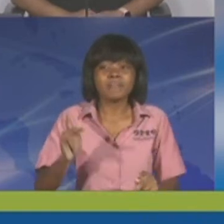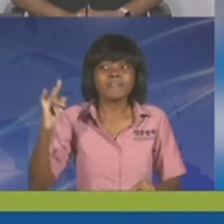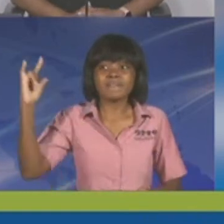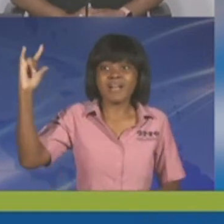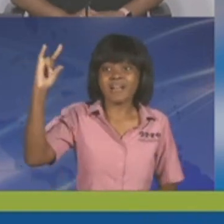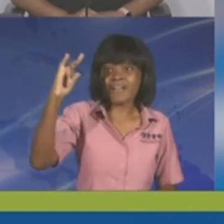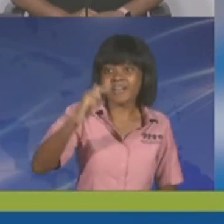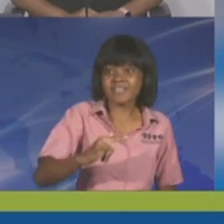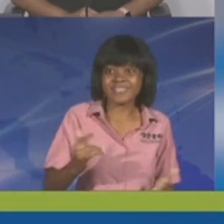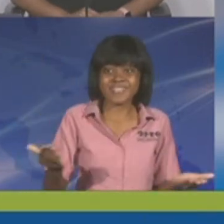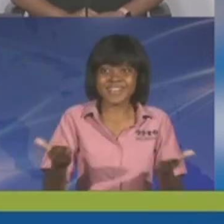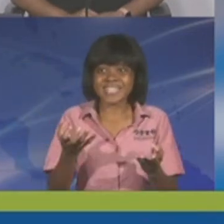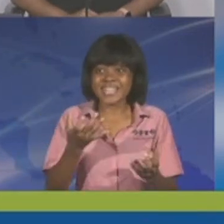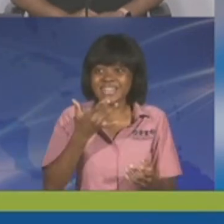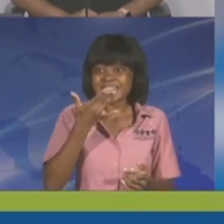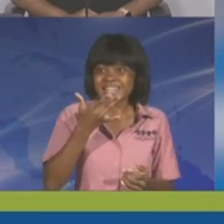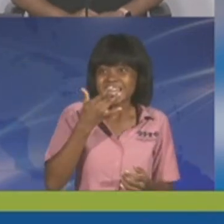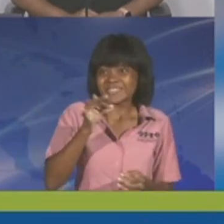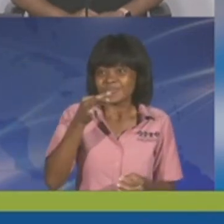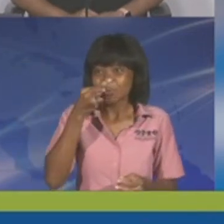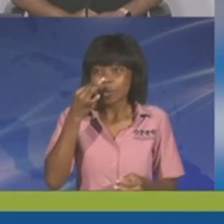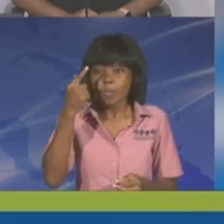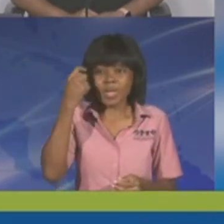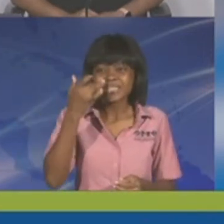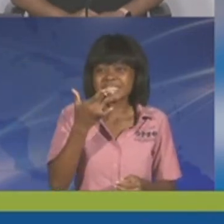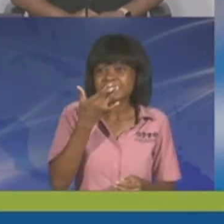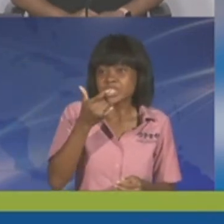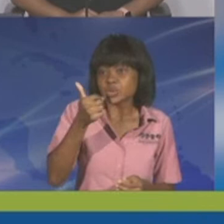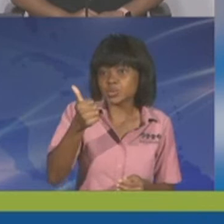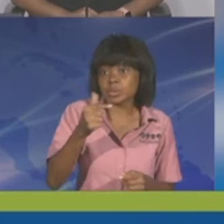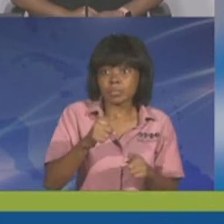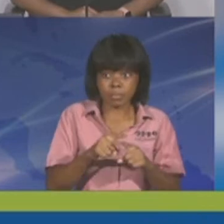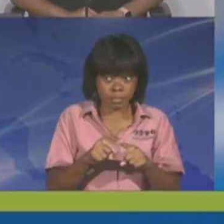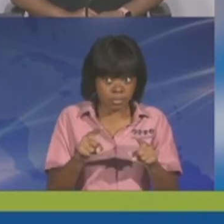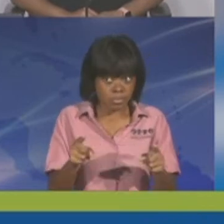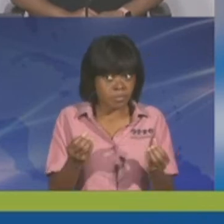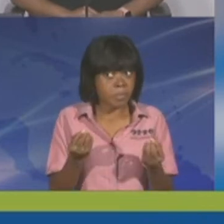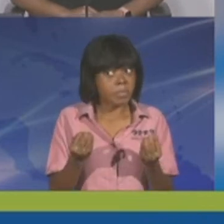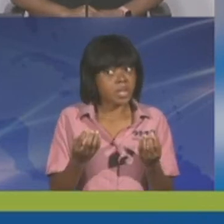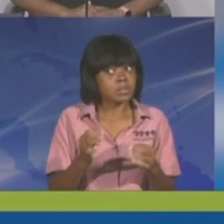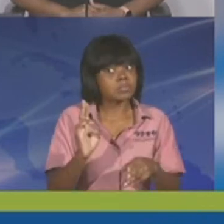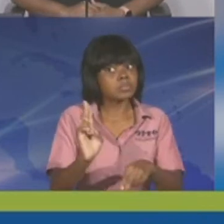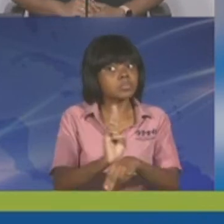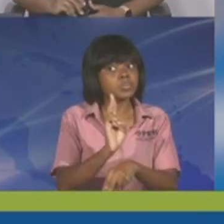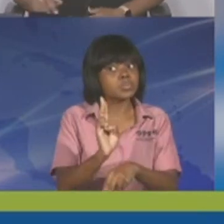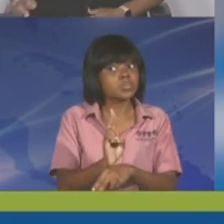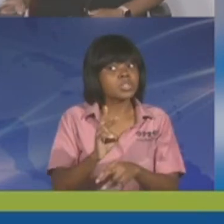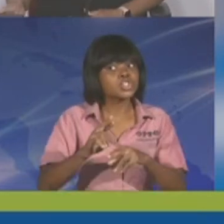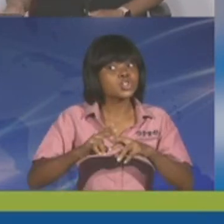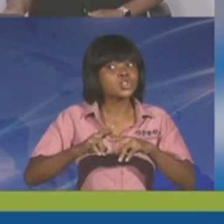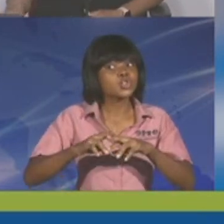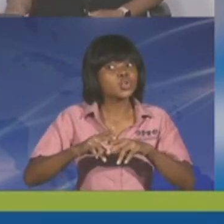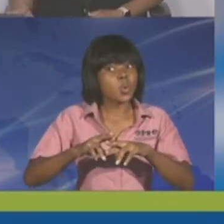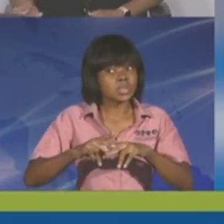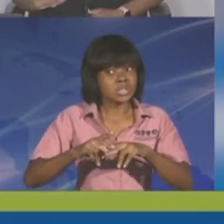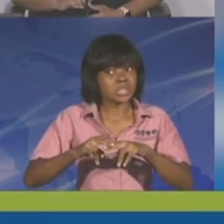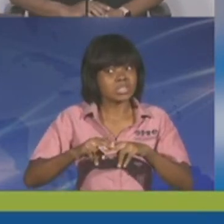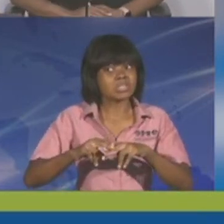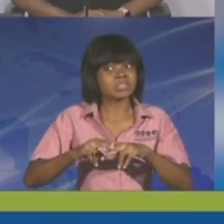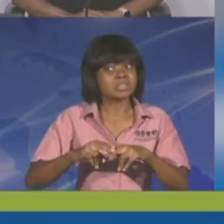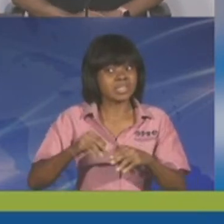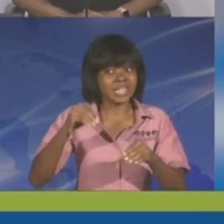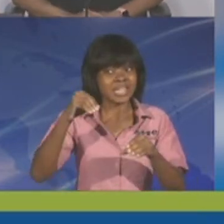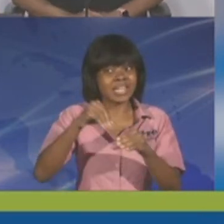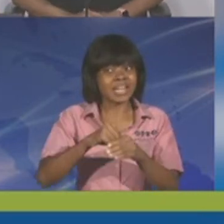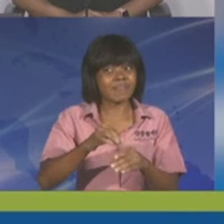for our foods because they are so delicious. But unfortunately, many of us use salt as a way of giving flavor to the food, and we need to